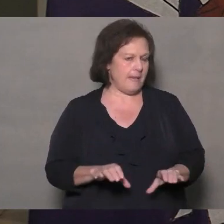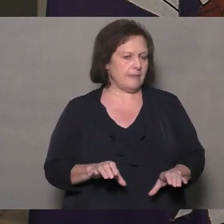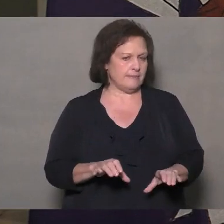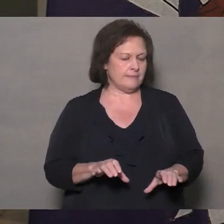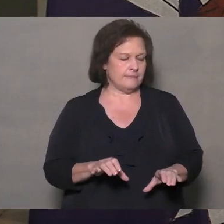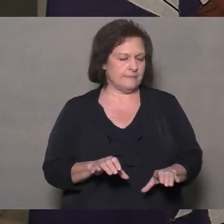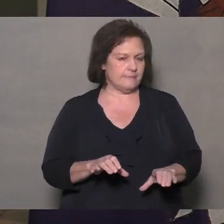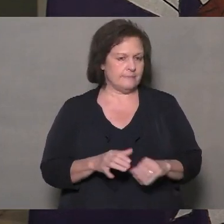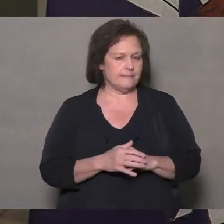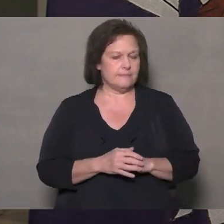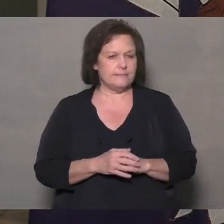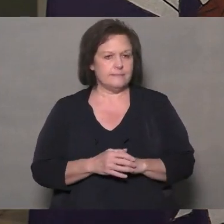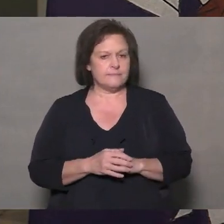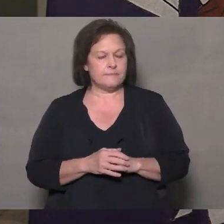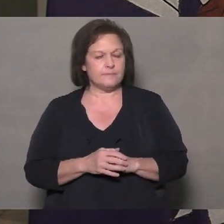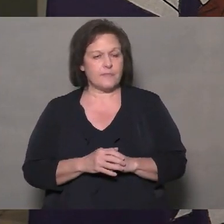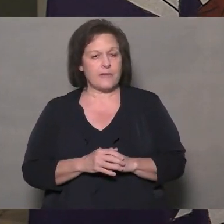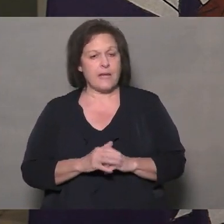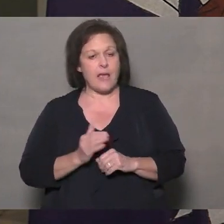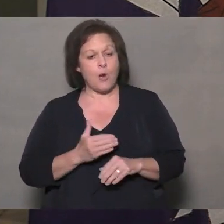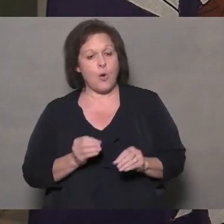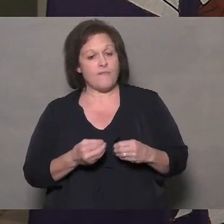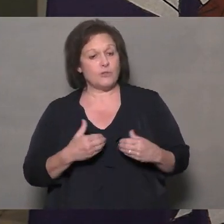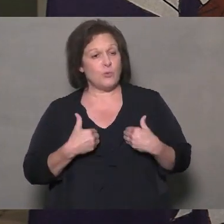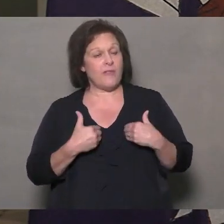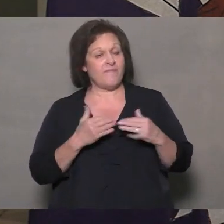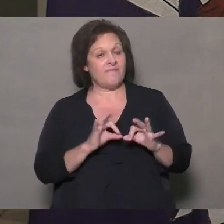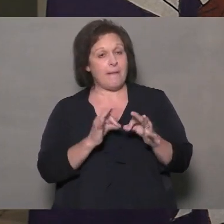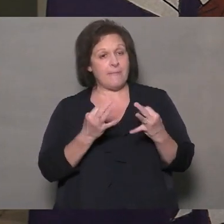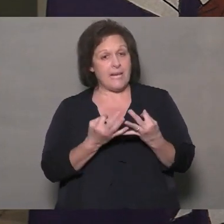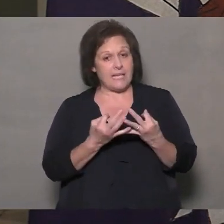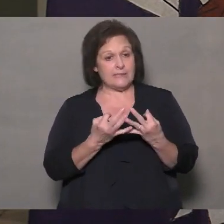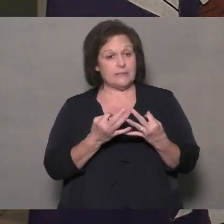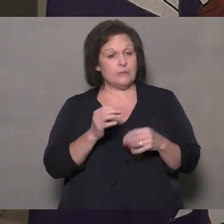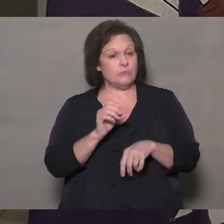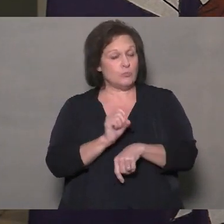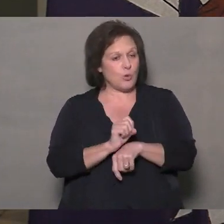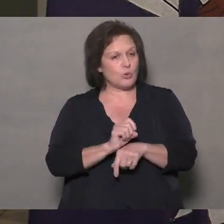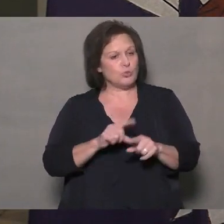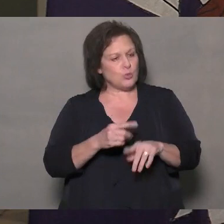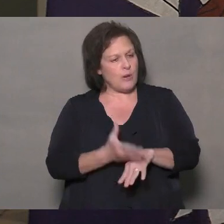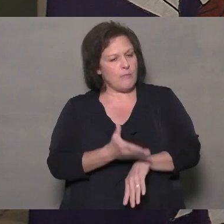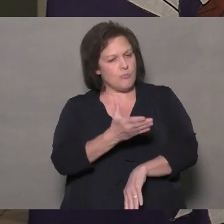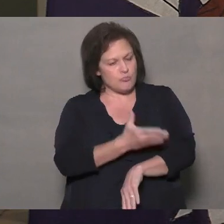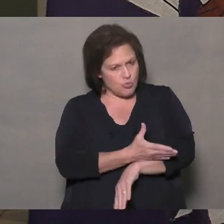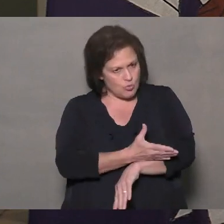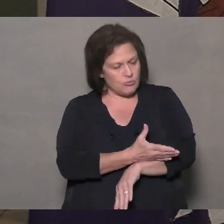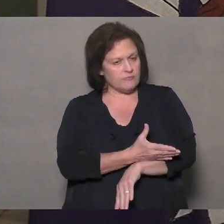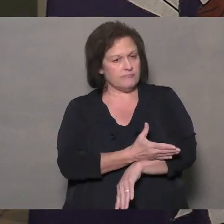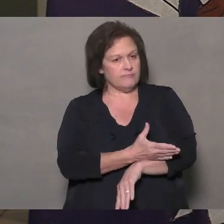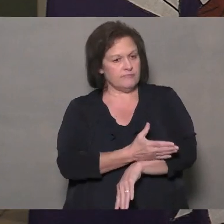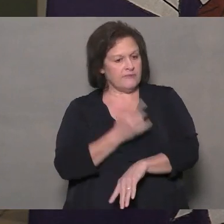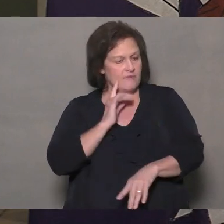progress. Our Office of Youth and Families is working to improve outcomes for our children.